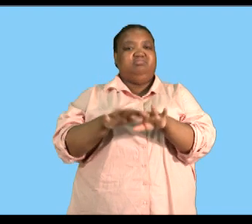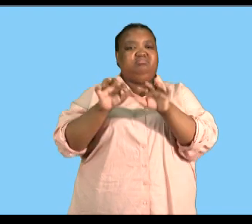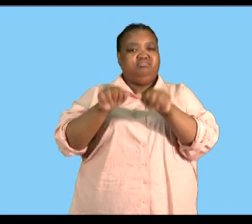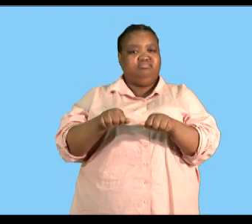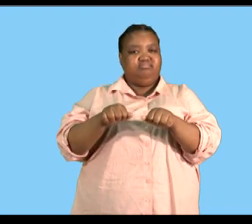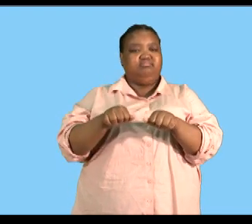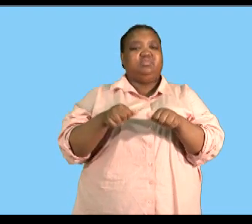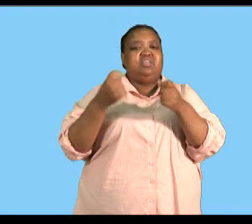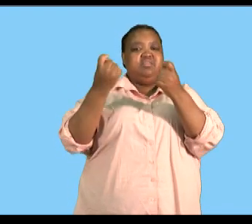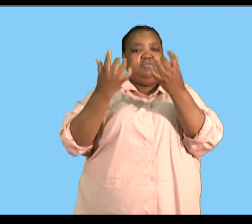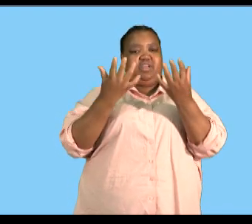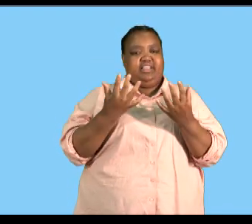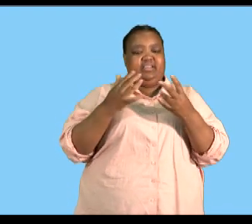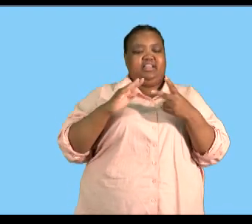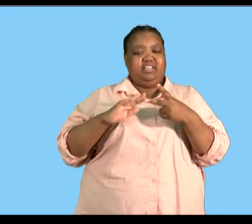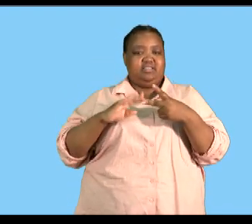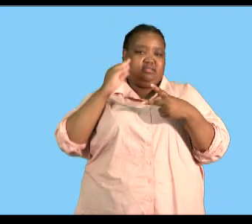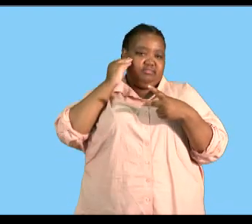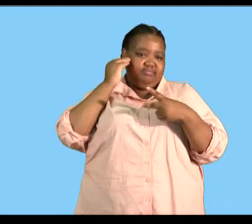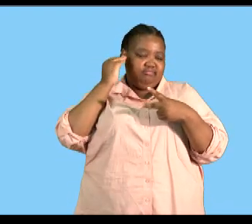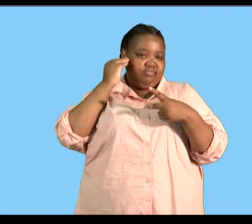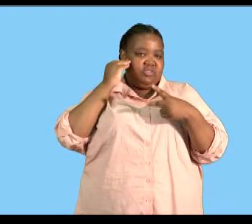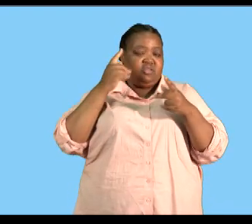on both finance and data handling.